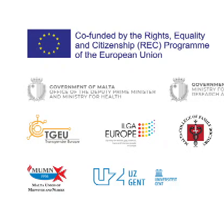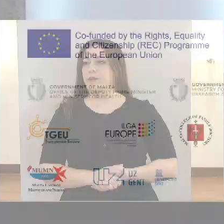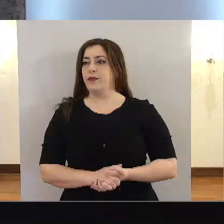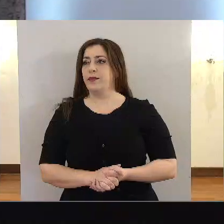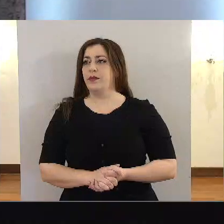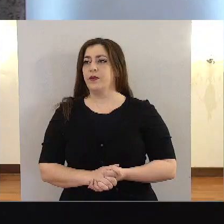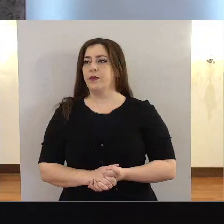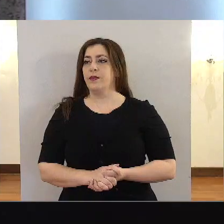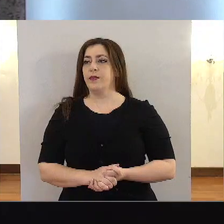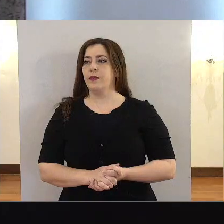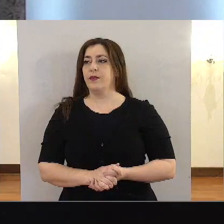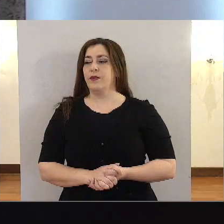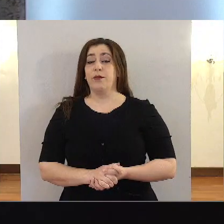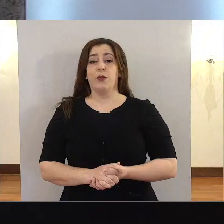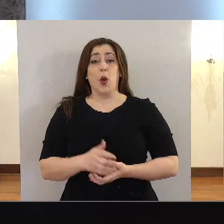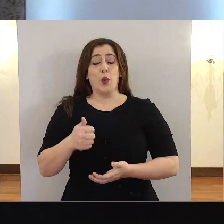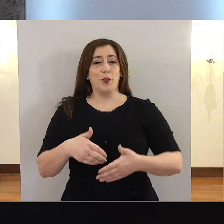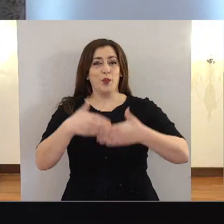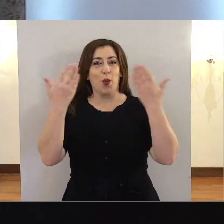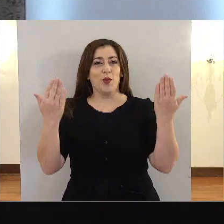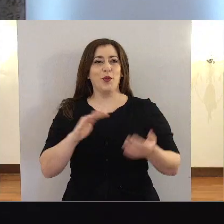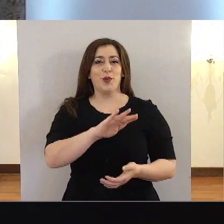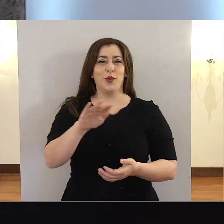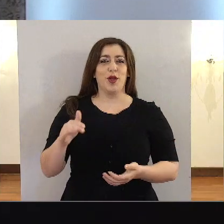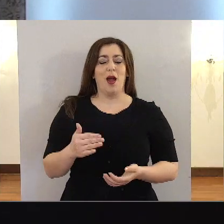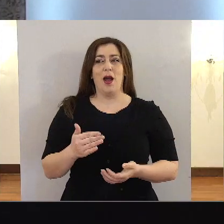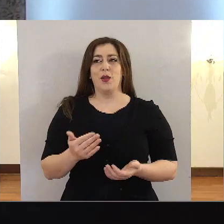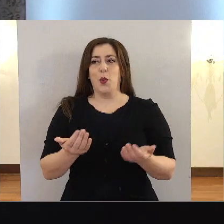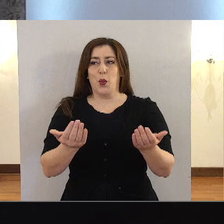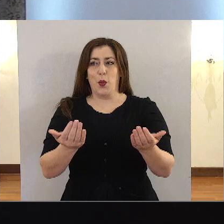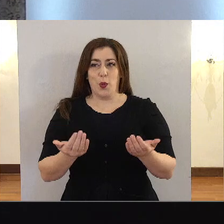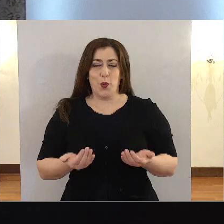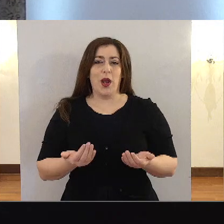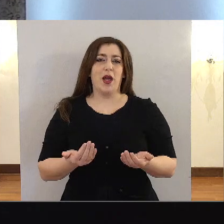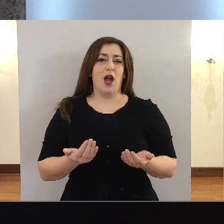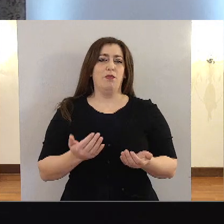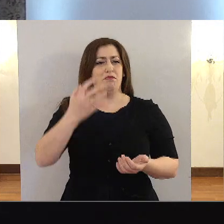So a very good morning to everyone. Honorable Minister Owen Bonici, Dr. Azzopaldi,